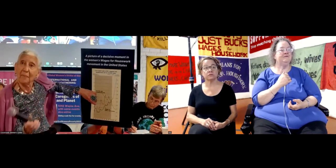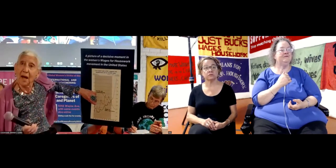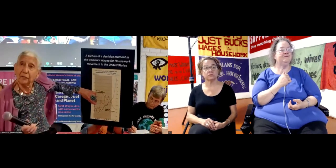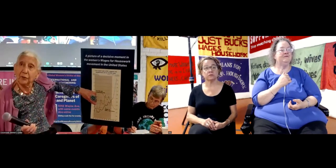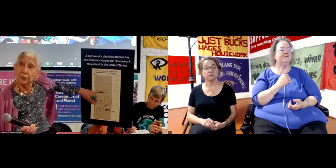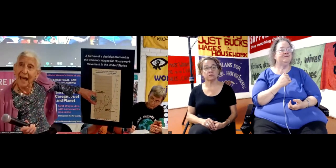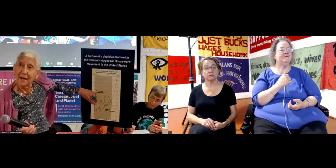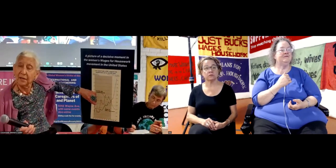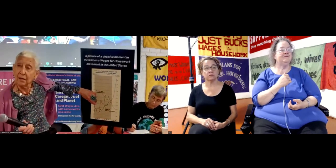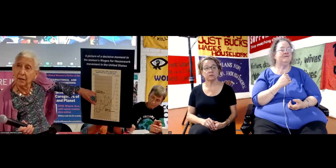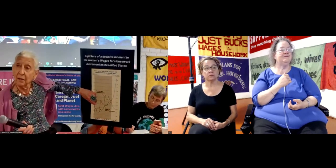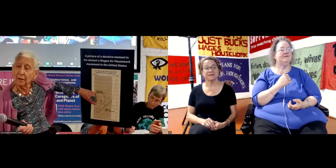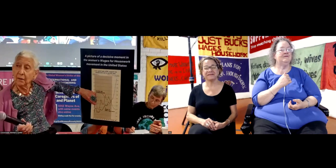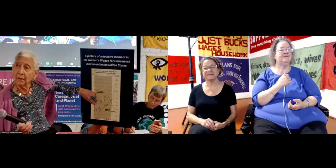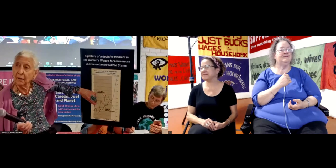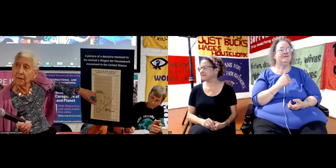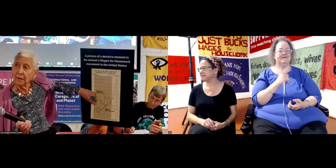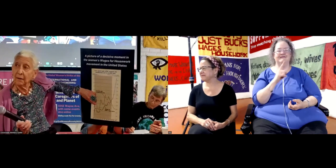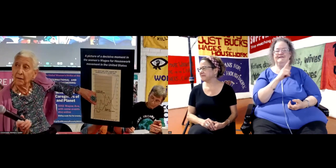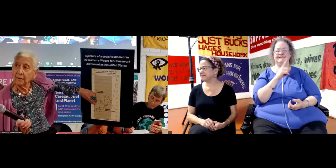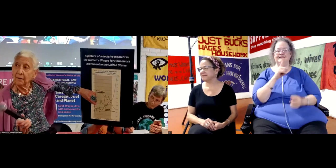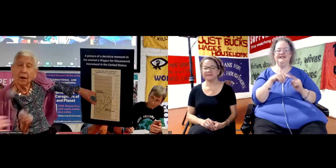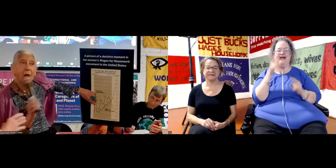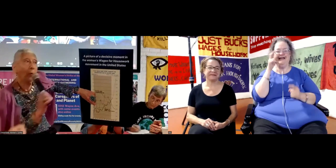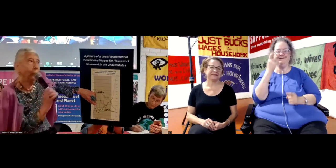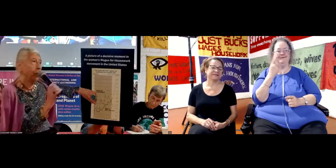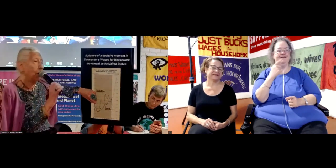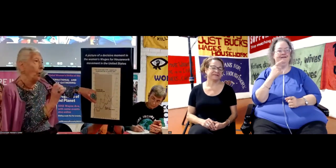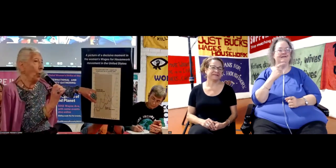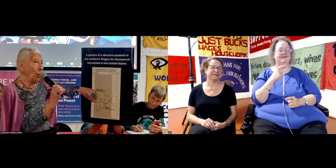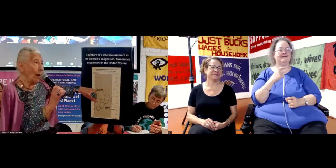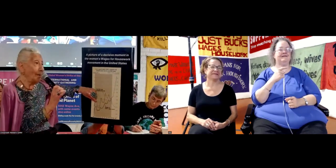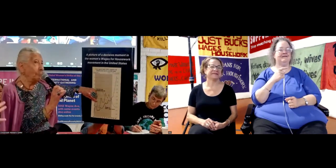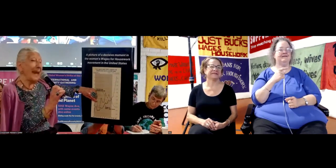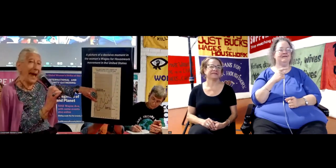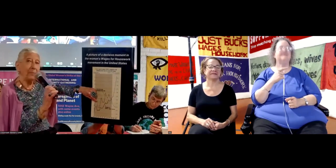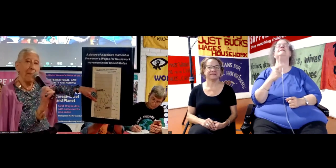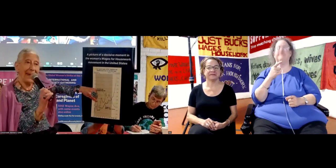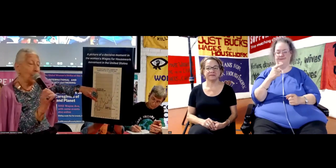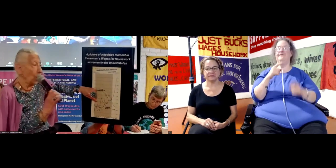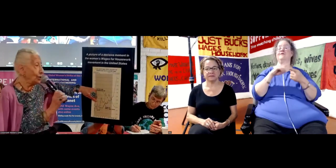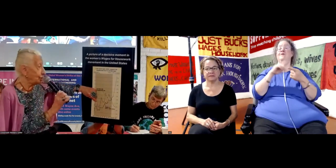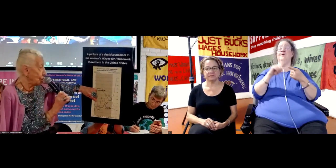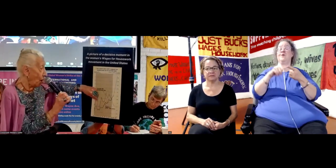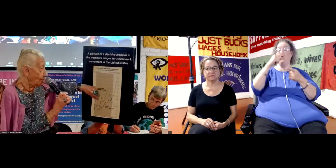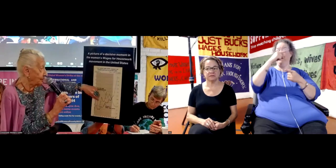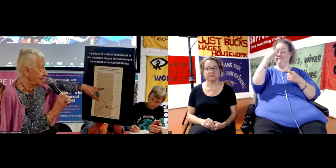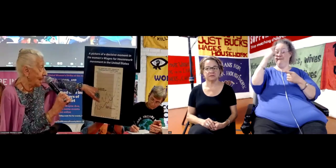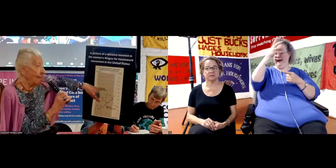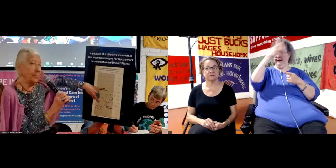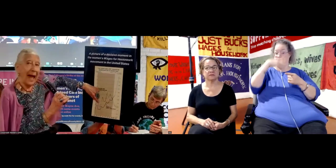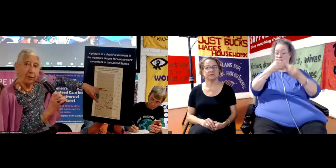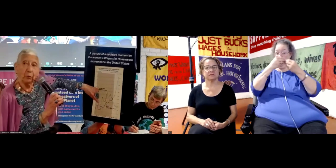put my microphone down. No, put it back up to your mouth. Oh, when black men lost